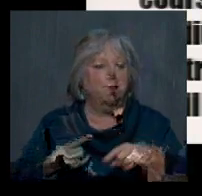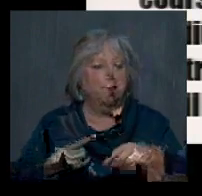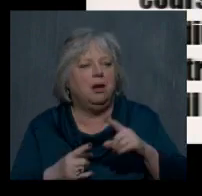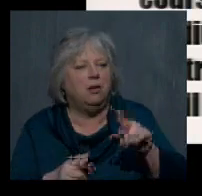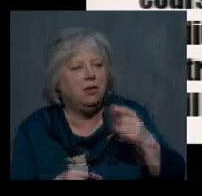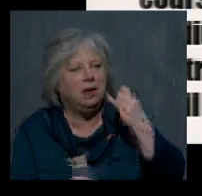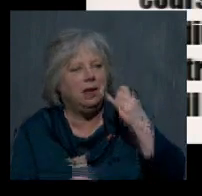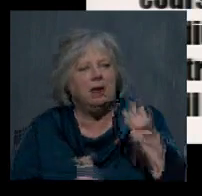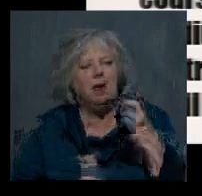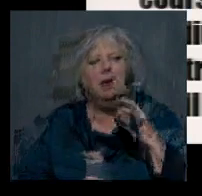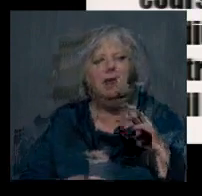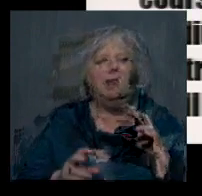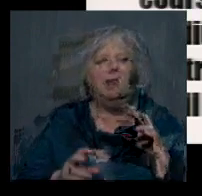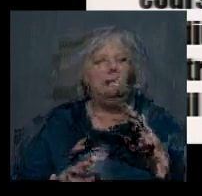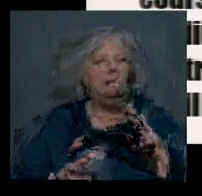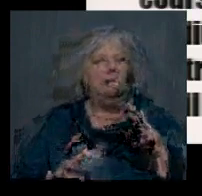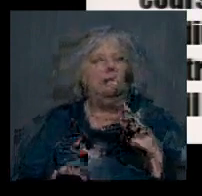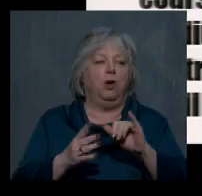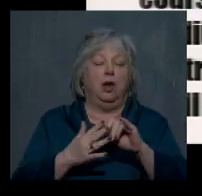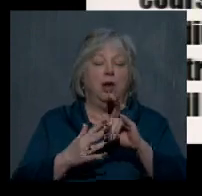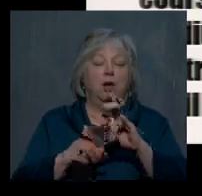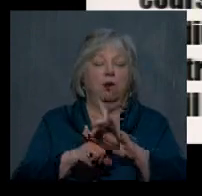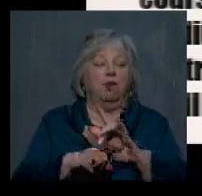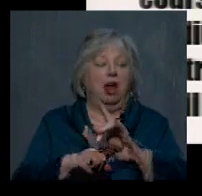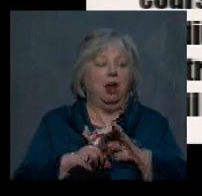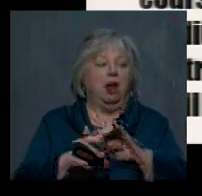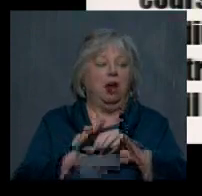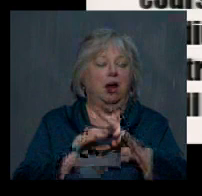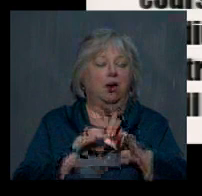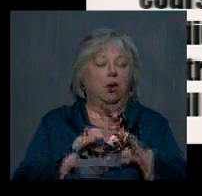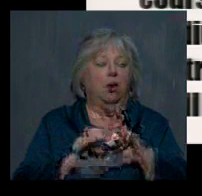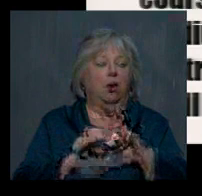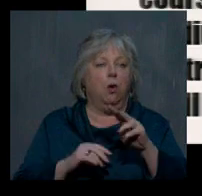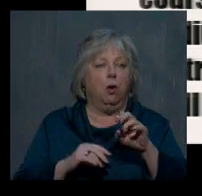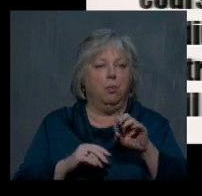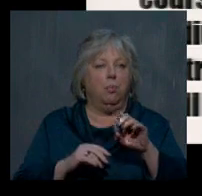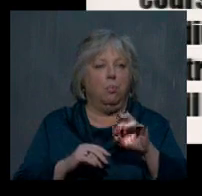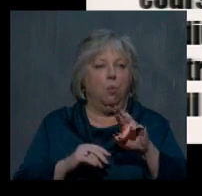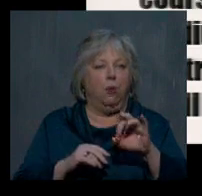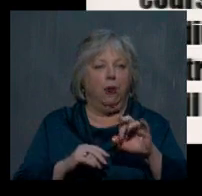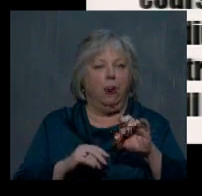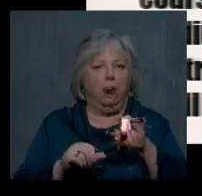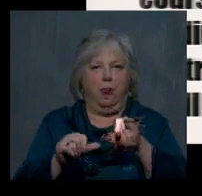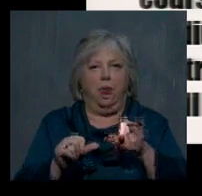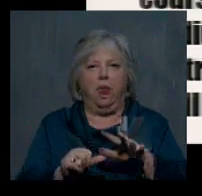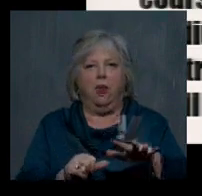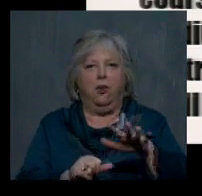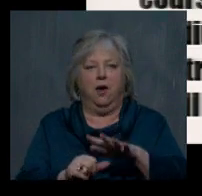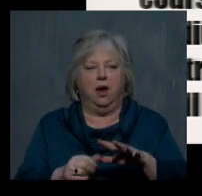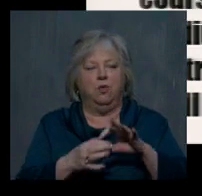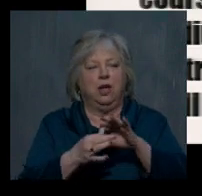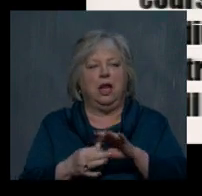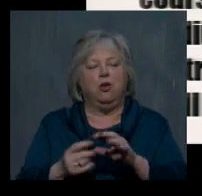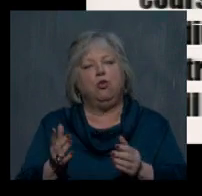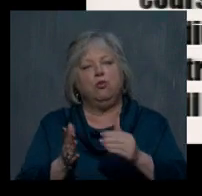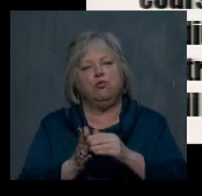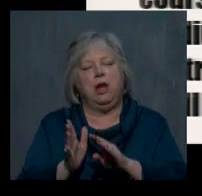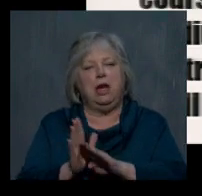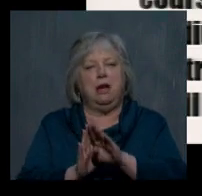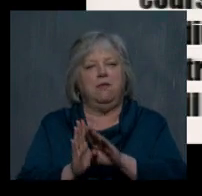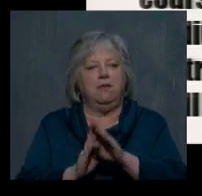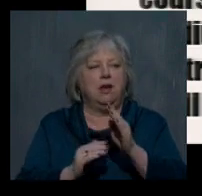I the opportunity available in the area as it relates to the development of the